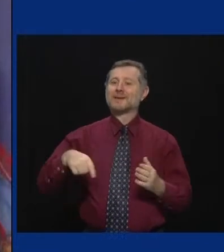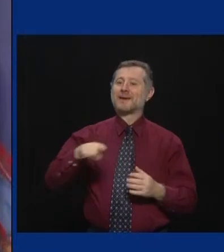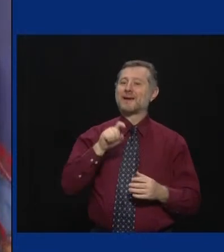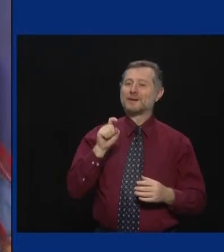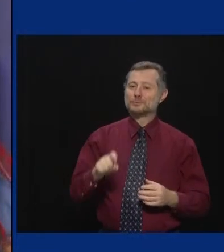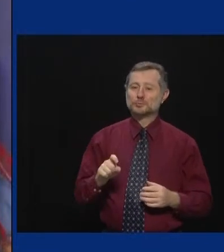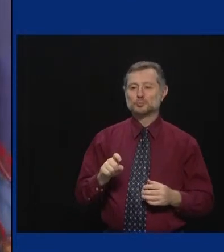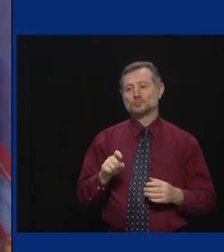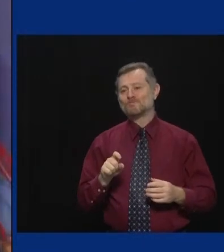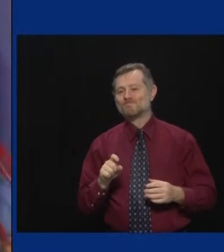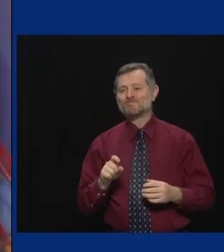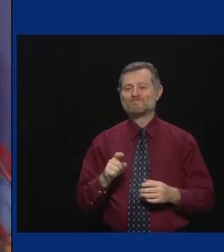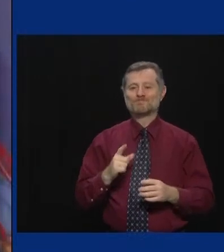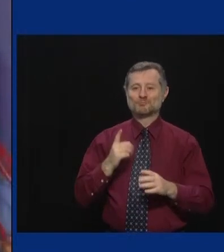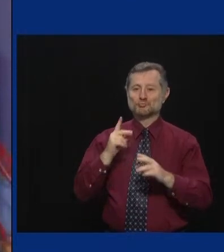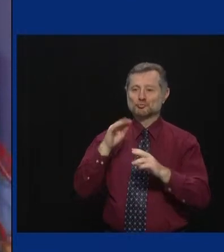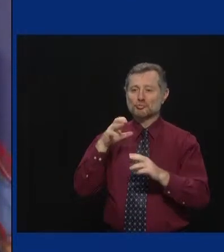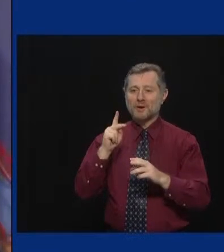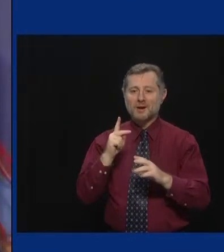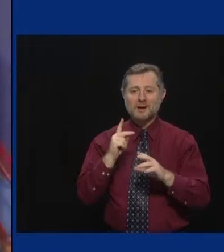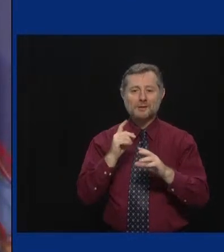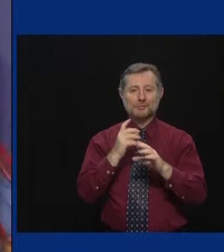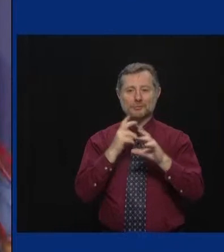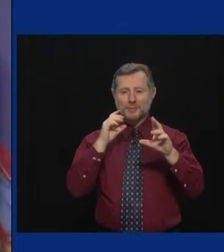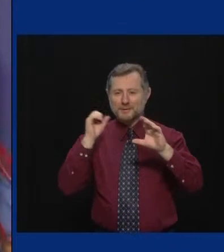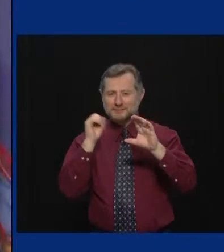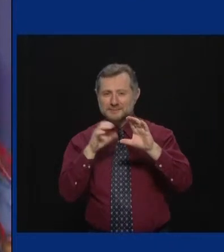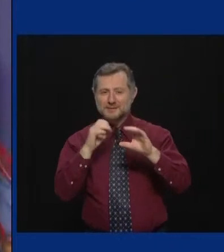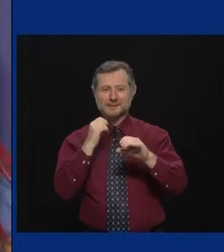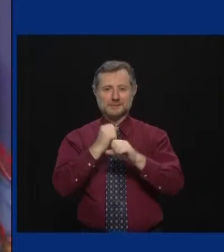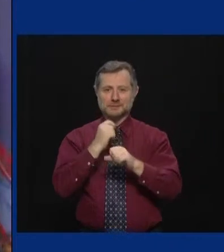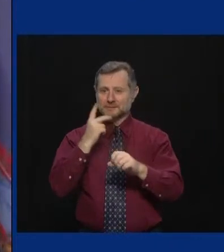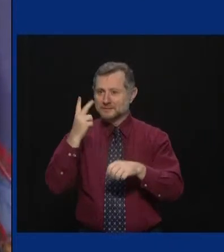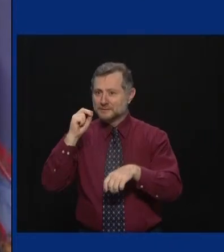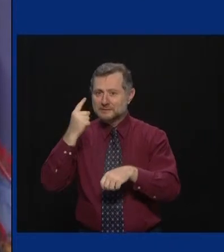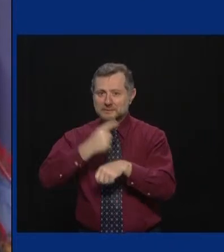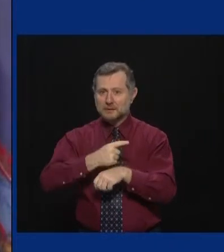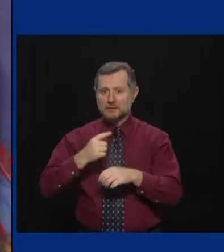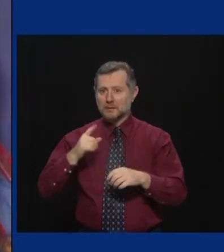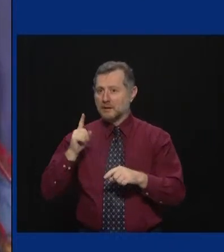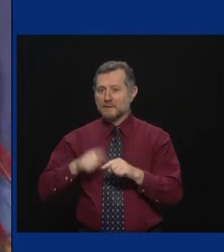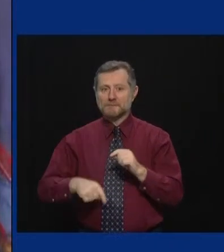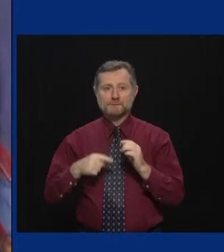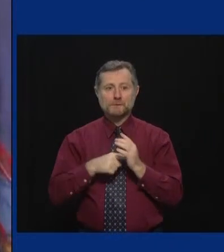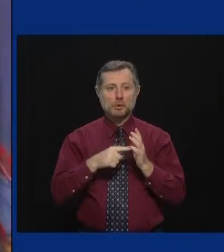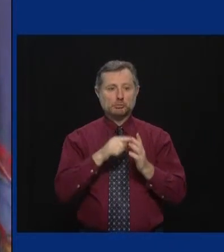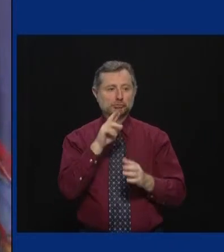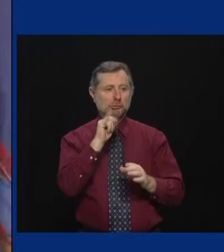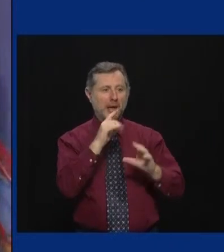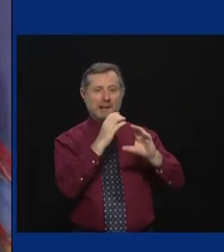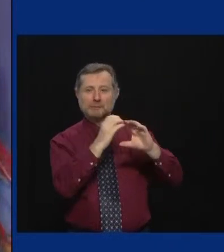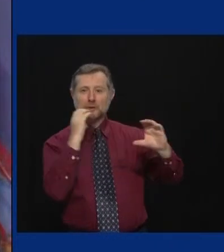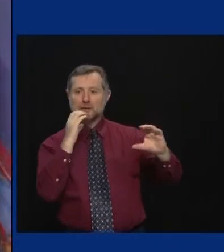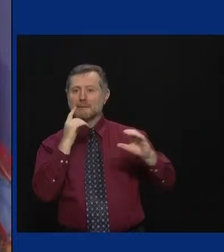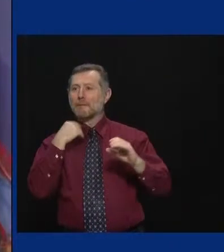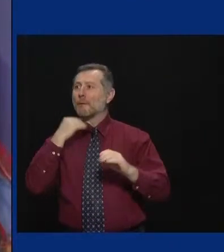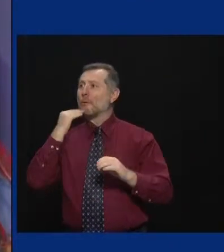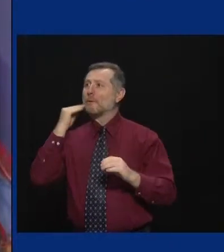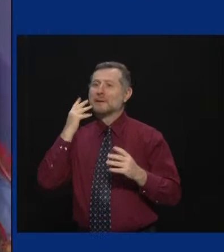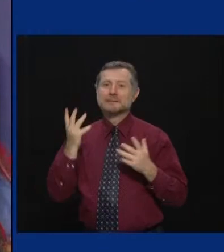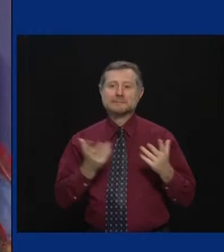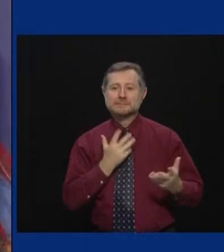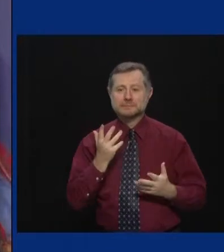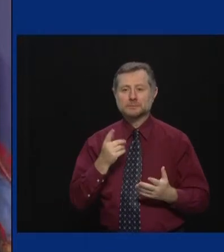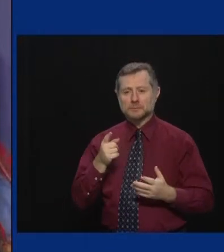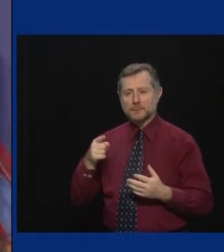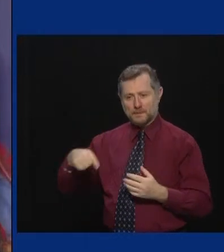in trailers because we could not afford to have someone who knew how to unleash this power that is so necessary, the lifeline across the